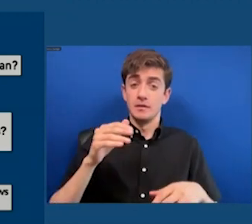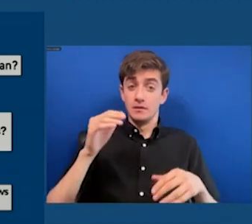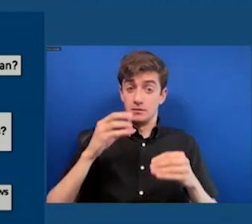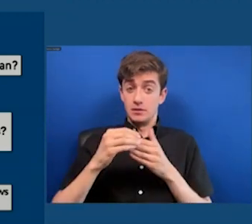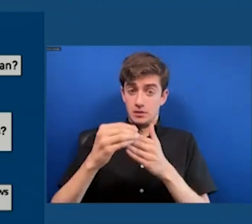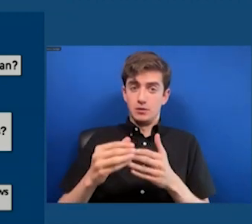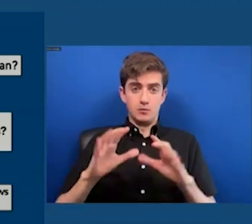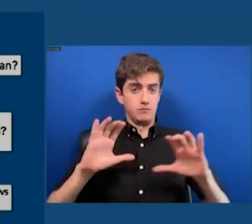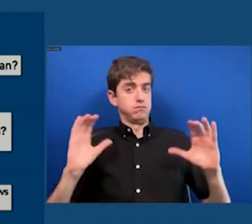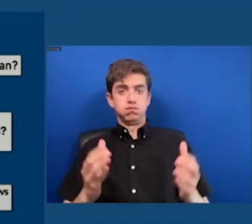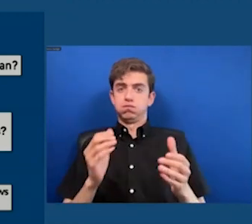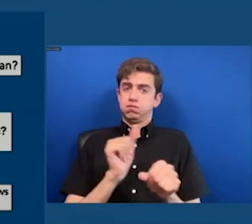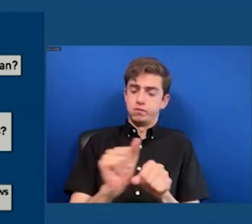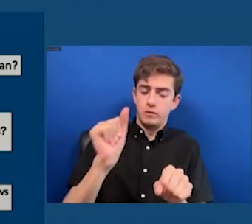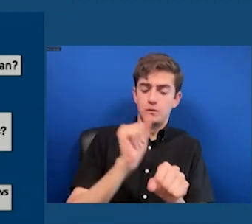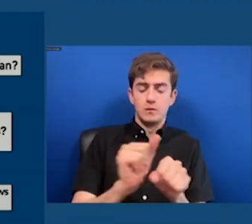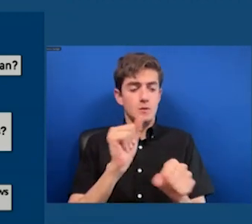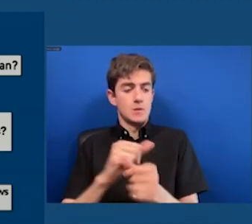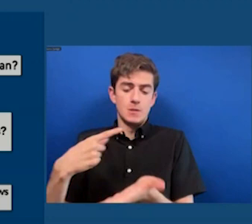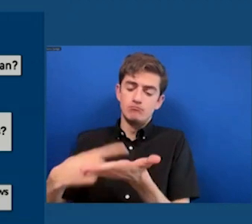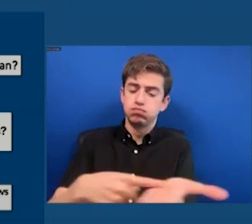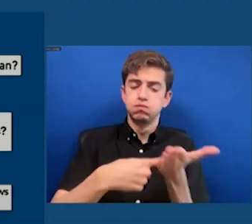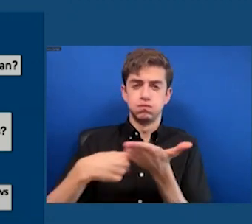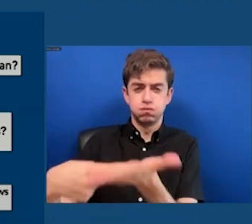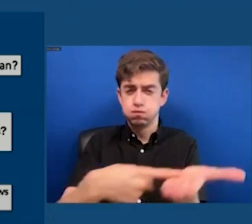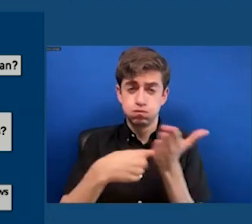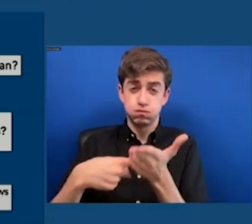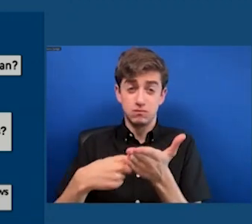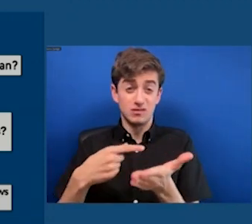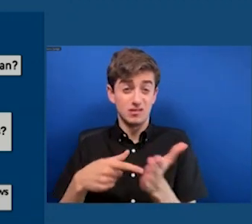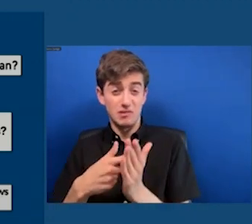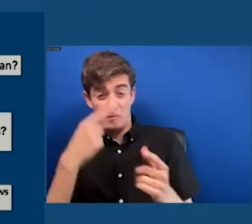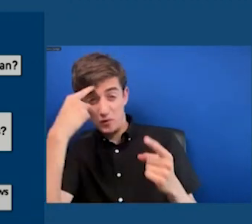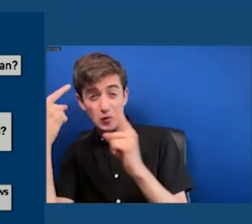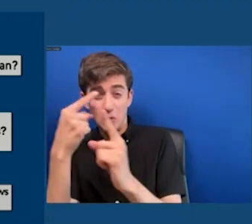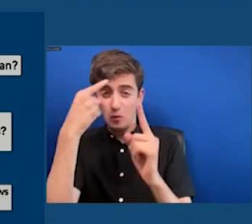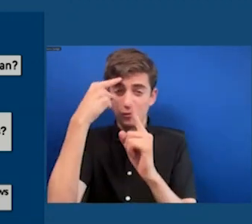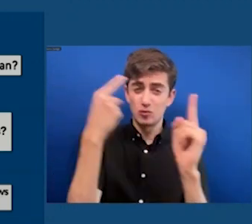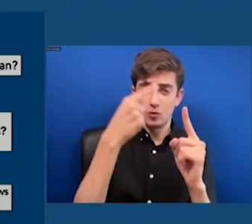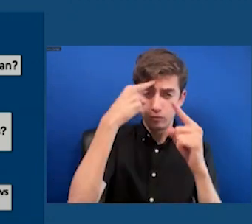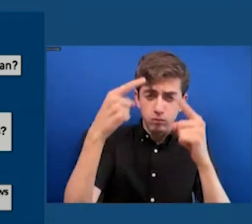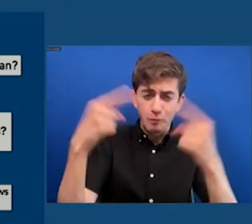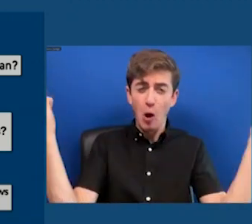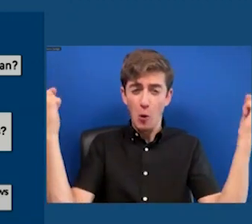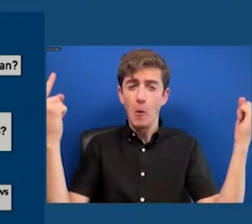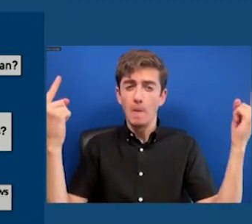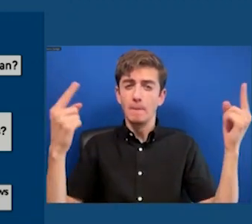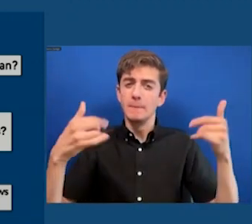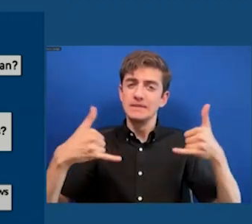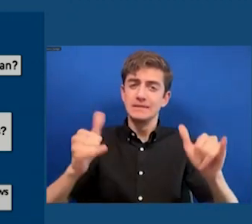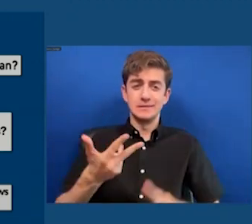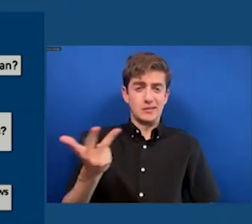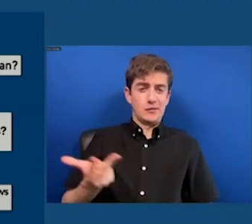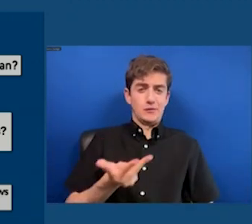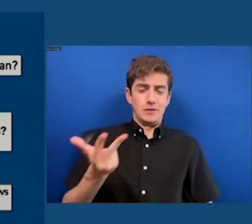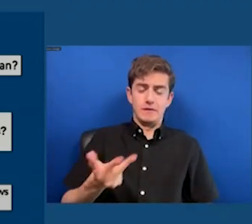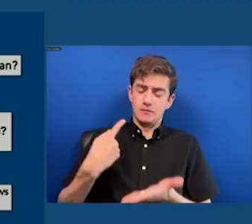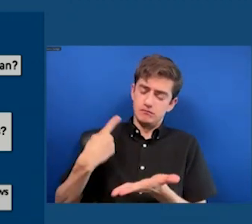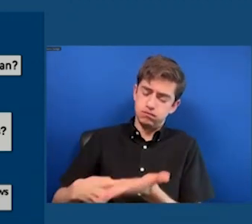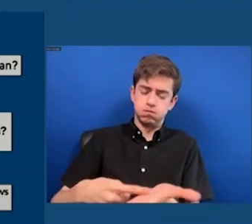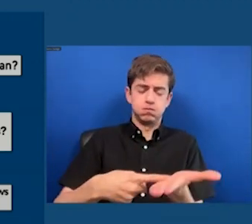intensely, balancing diametrically opposed interests. But the three of us were committed to getting it